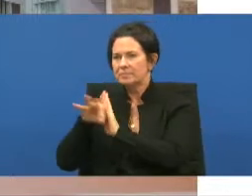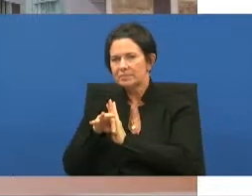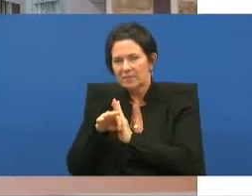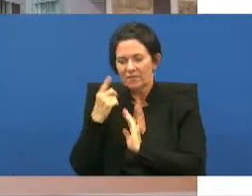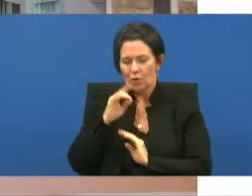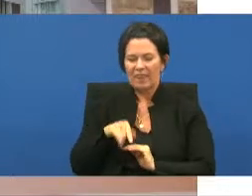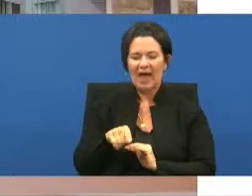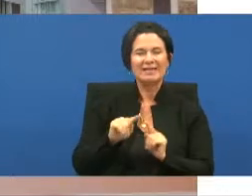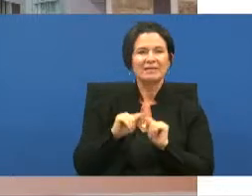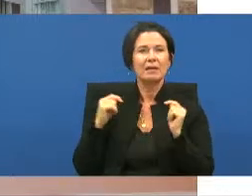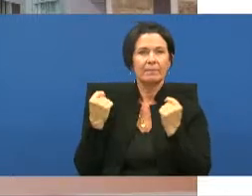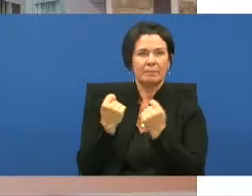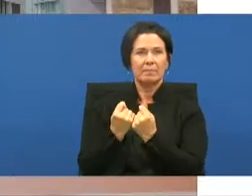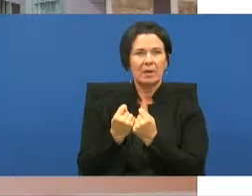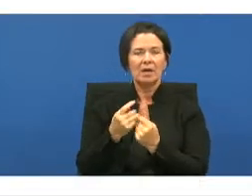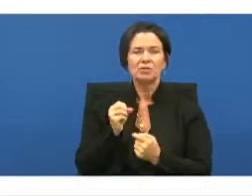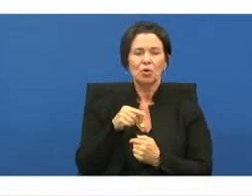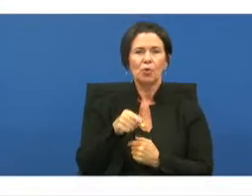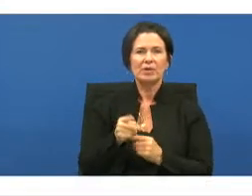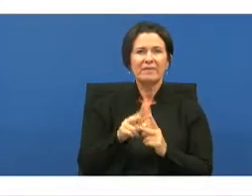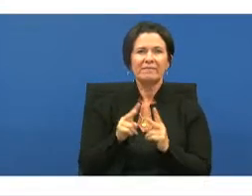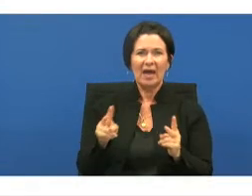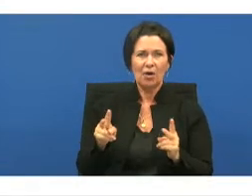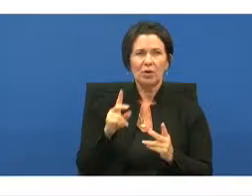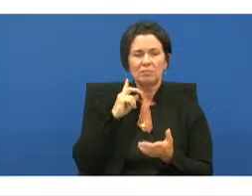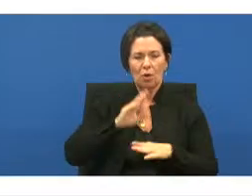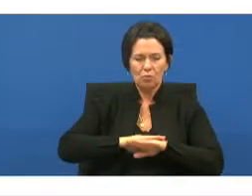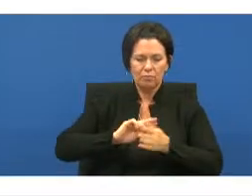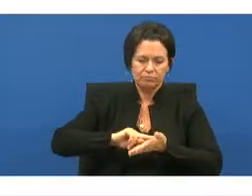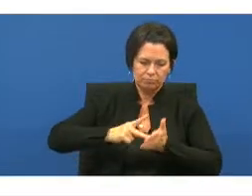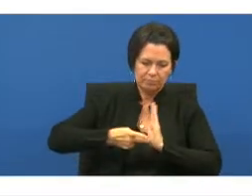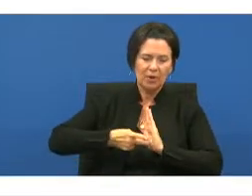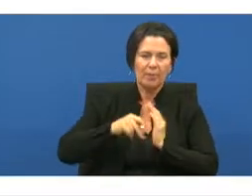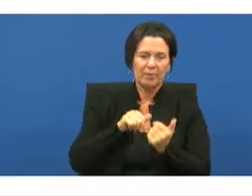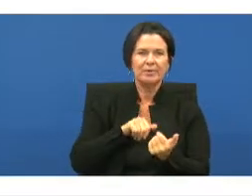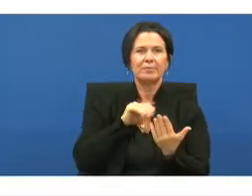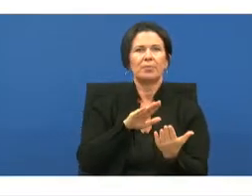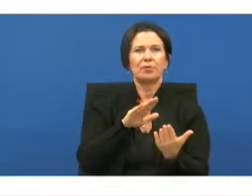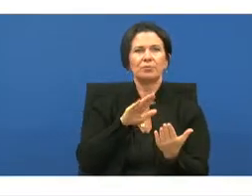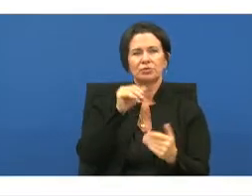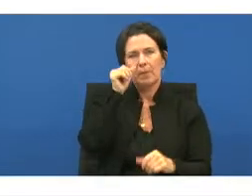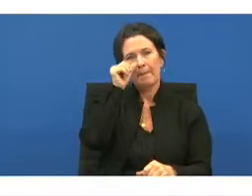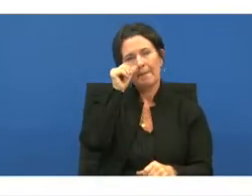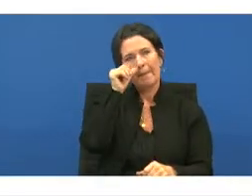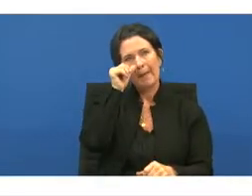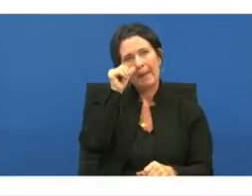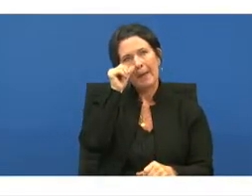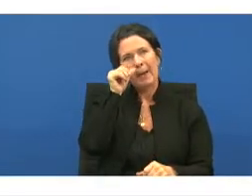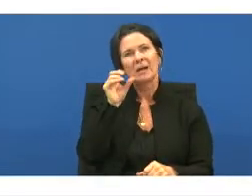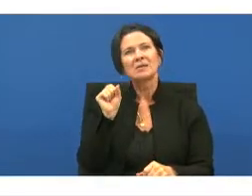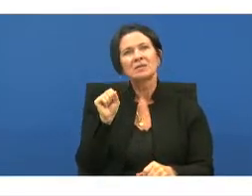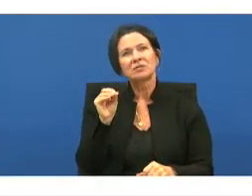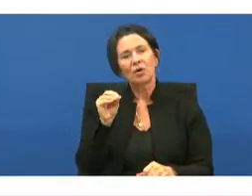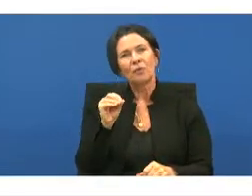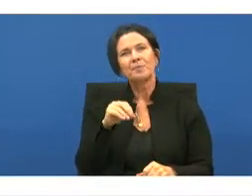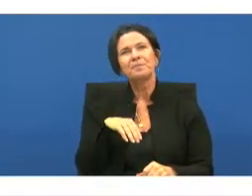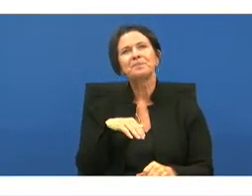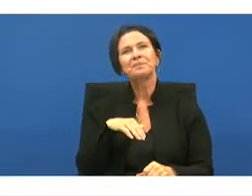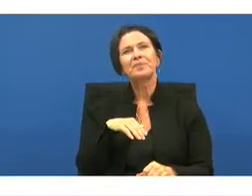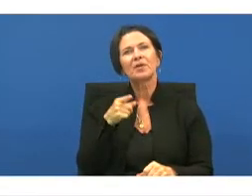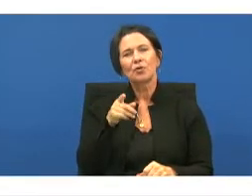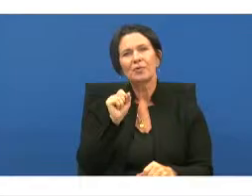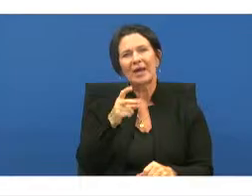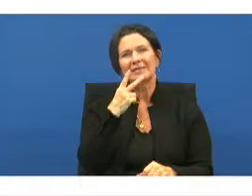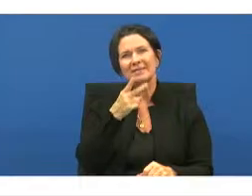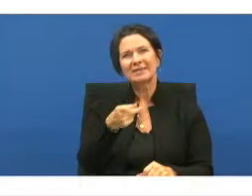very deliberate and thoughtful approach. A little bit about defining the project. So we have done some